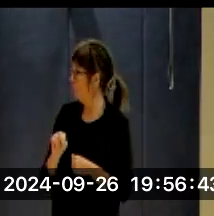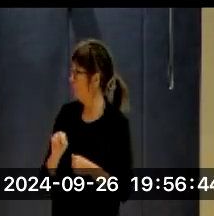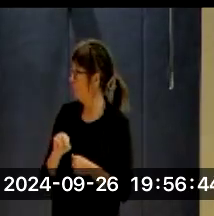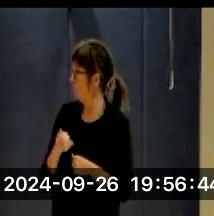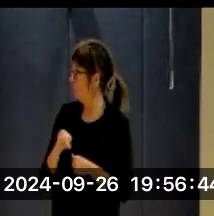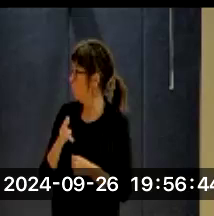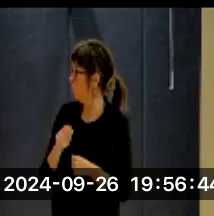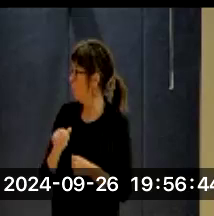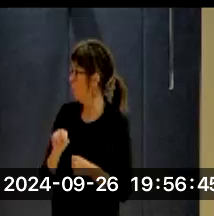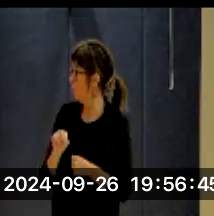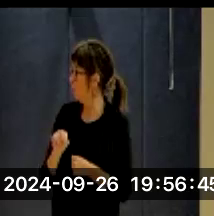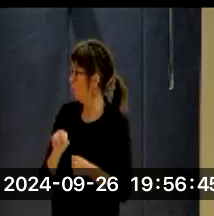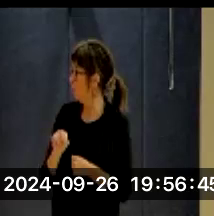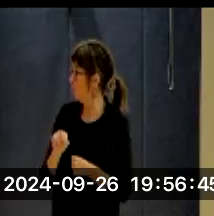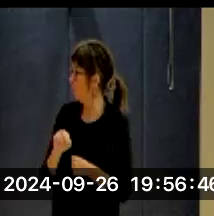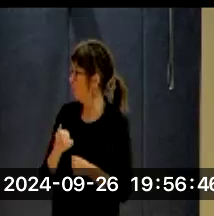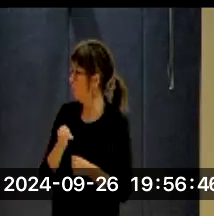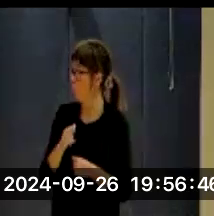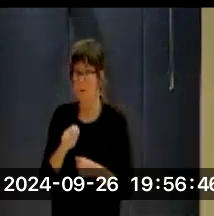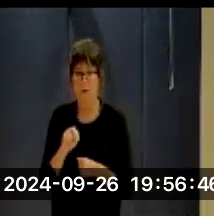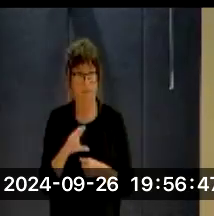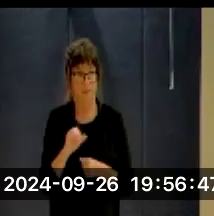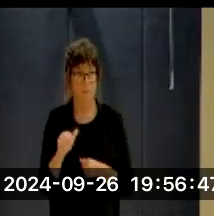Juan? Juan Campbell here. Can you hear?